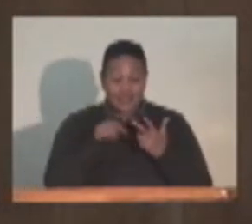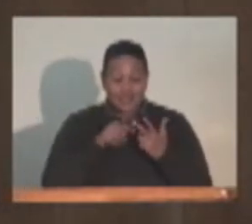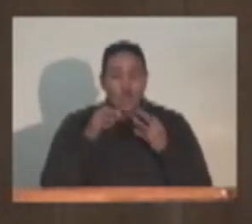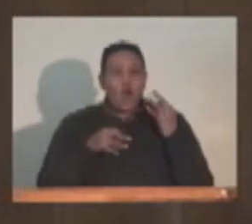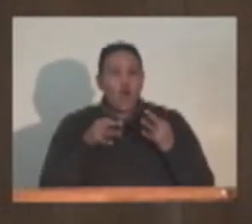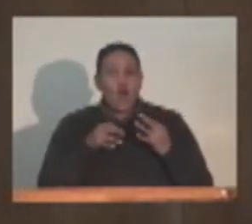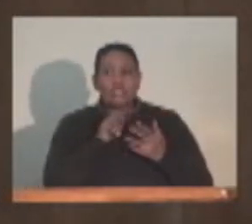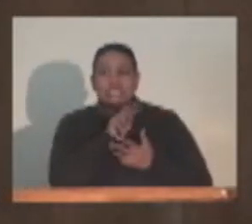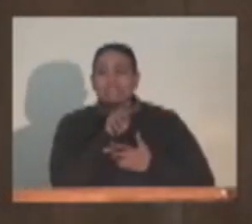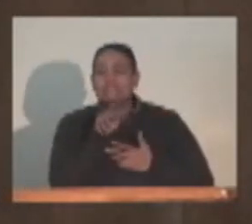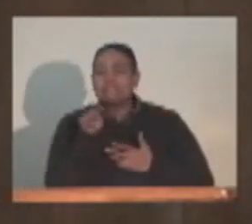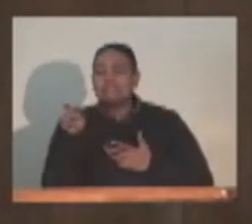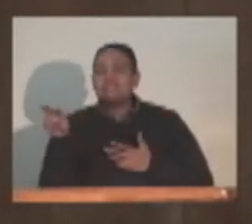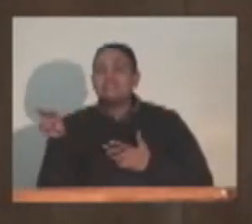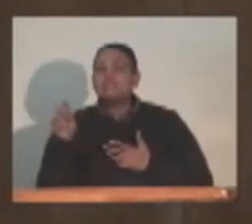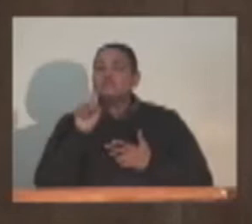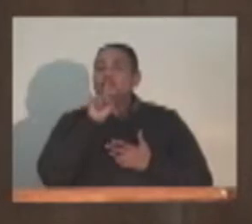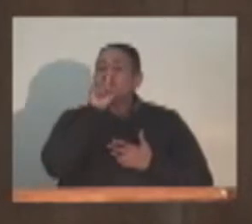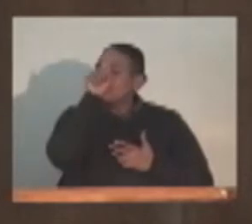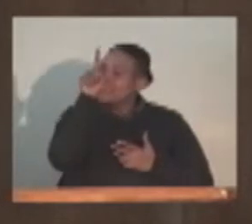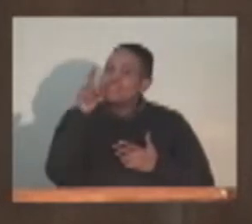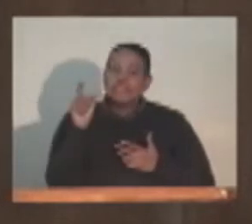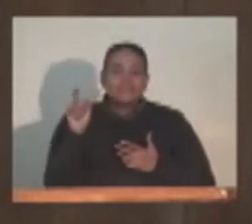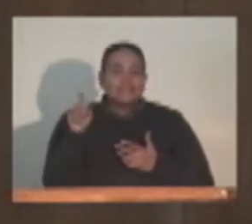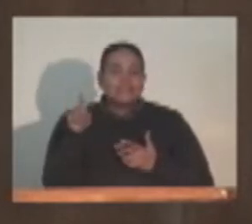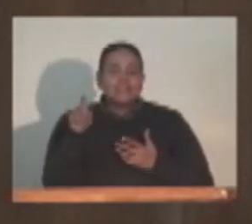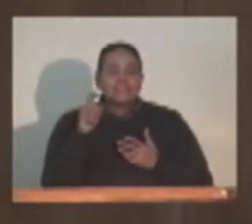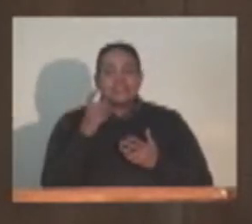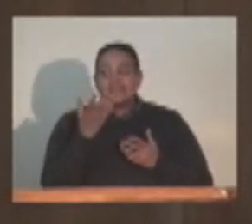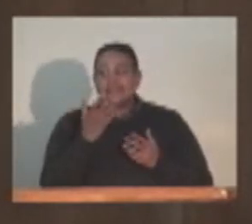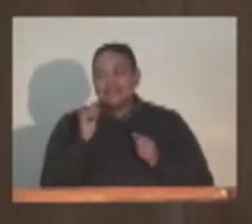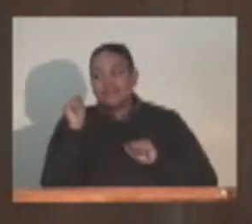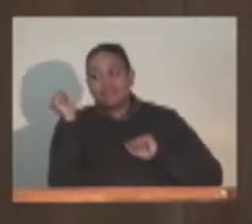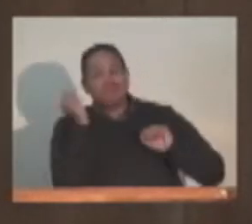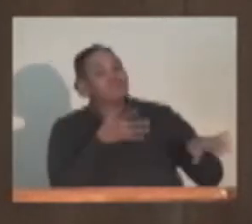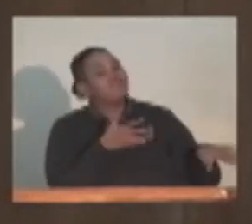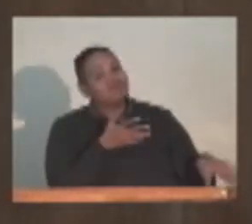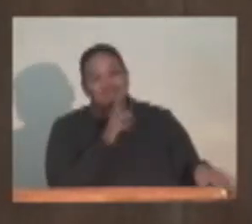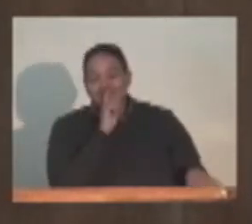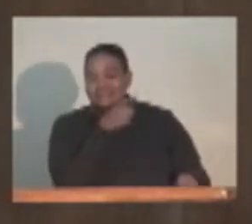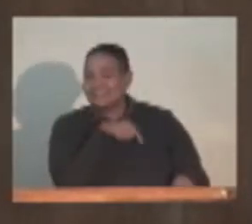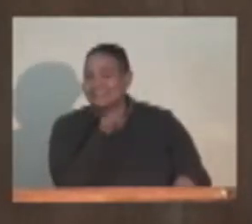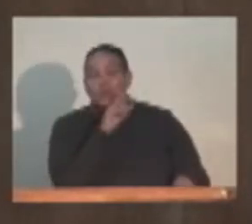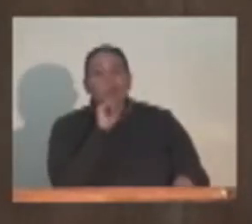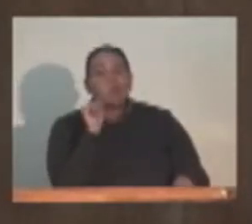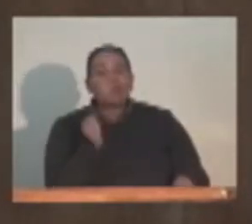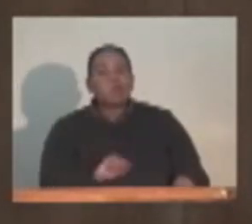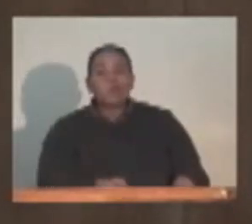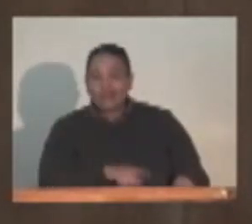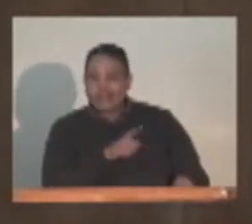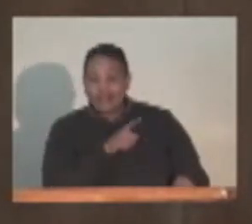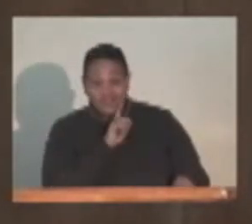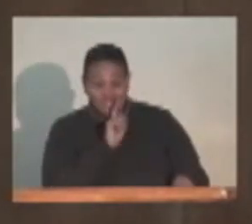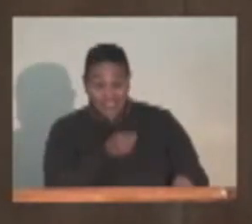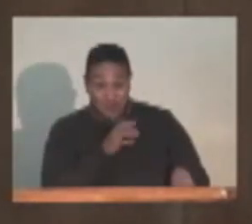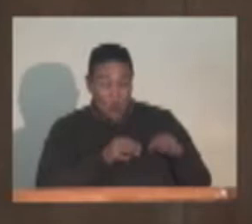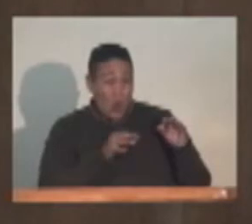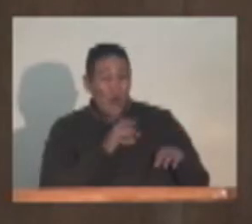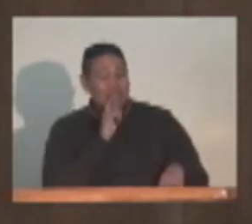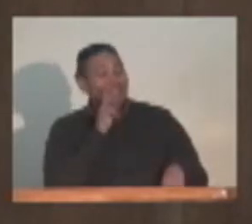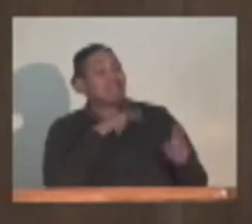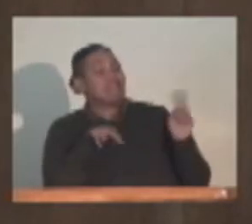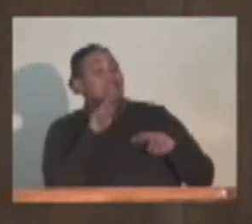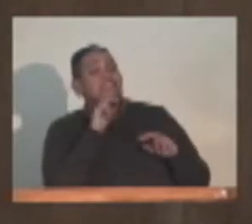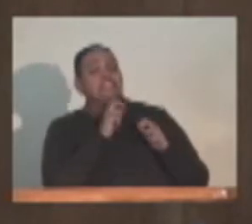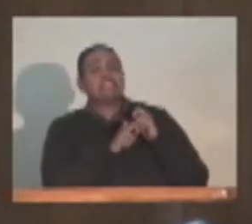Mr. Speaker, that really must be abandoned. They are courts that it's difficult